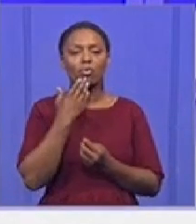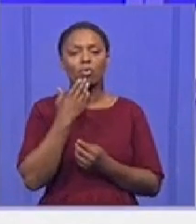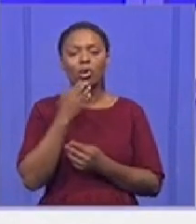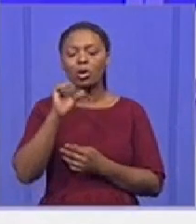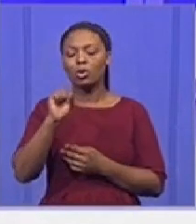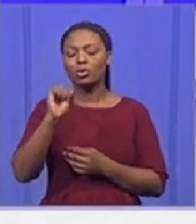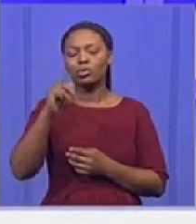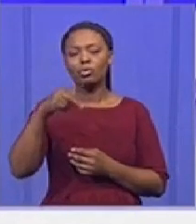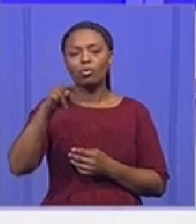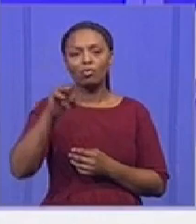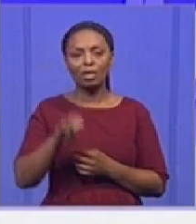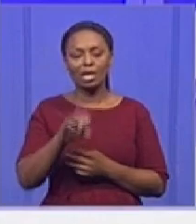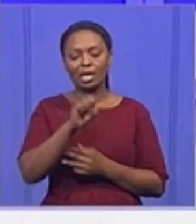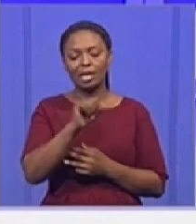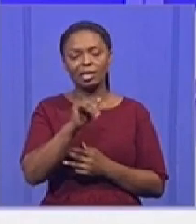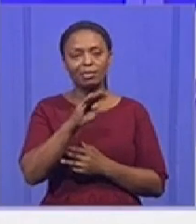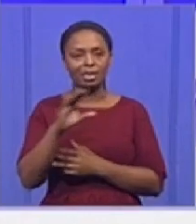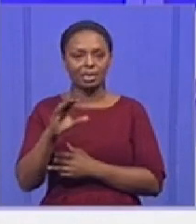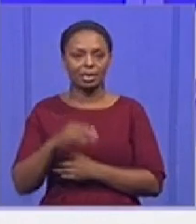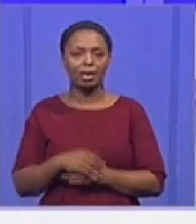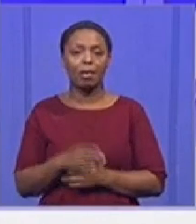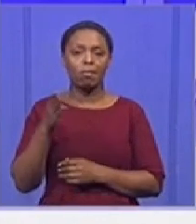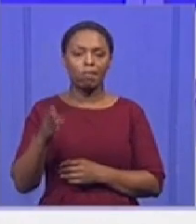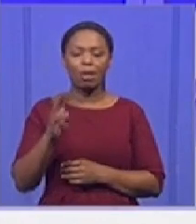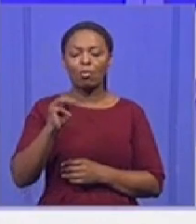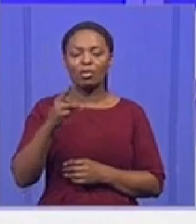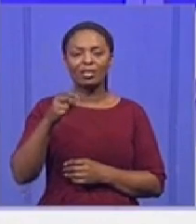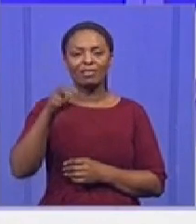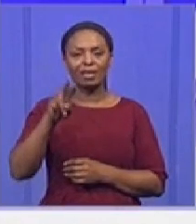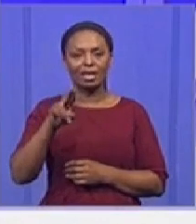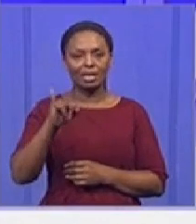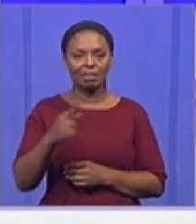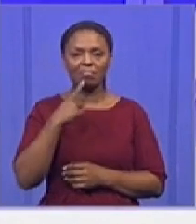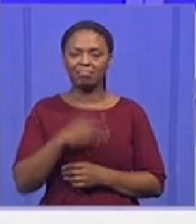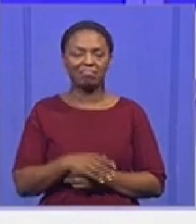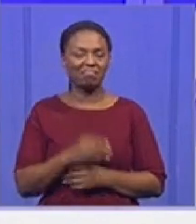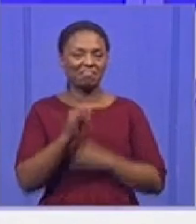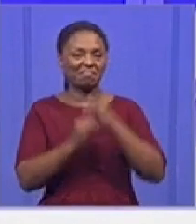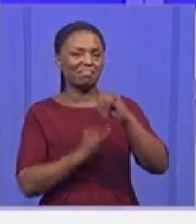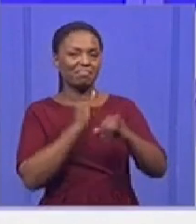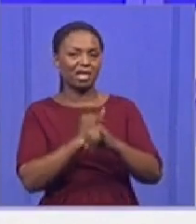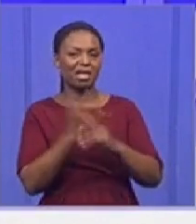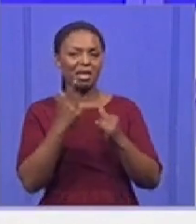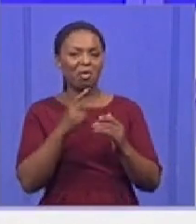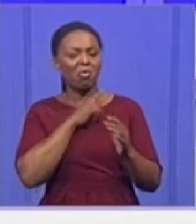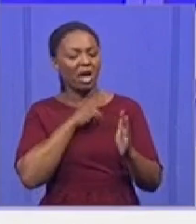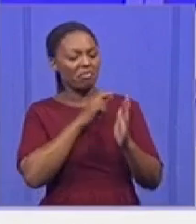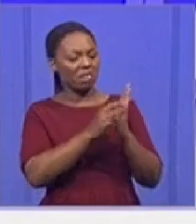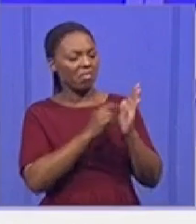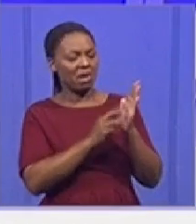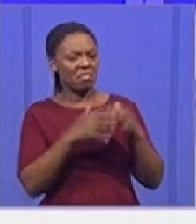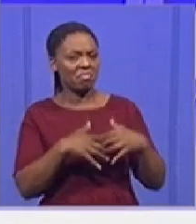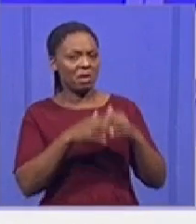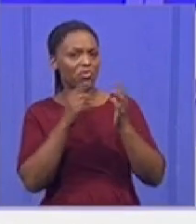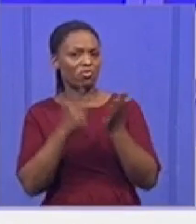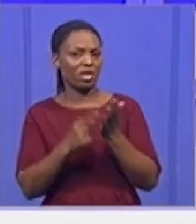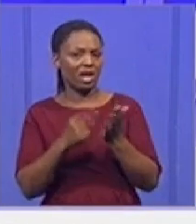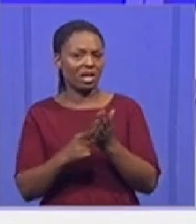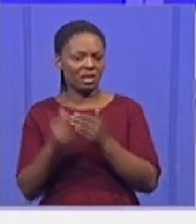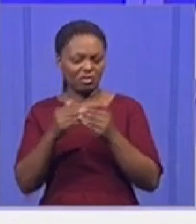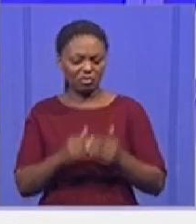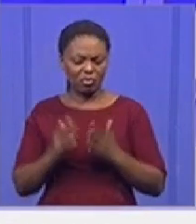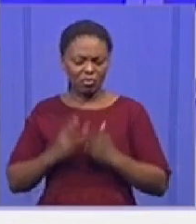tsa SABC Sophie Mokoena mo Museveni a nyaditseng dinaga tsa bophirima ka go beela Uganda melawana ya go ela tlhoko ditshwanelo